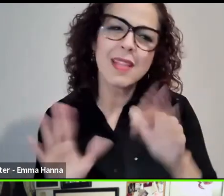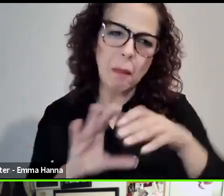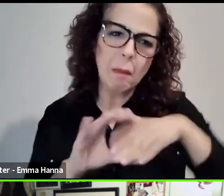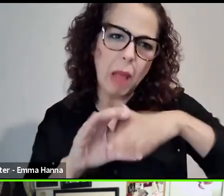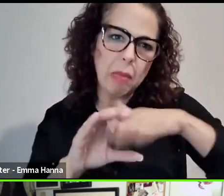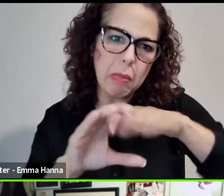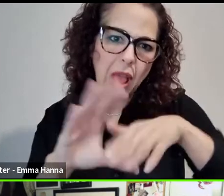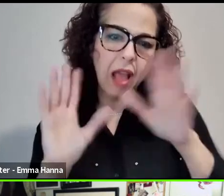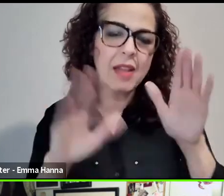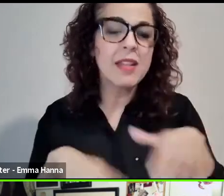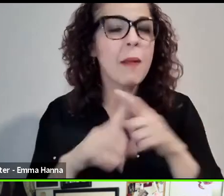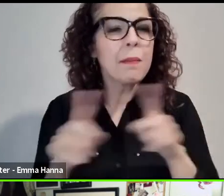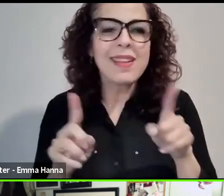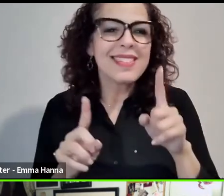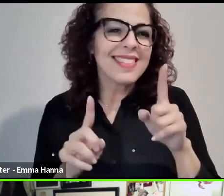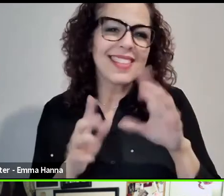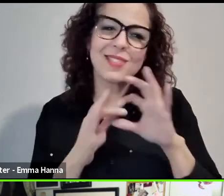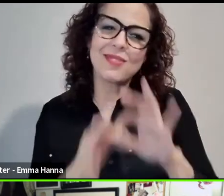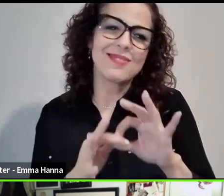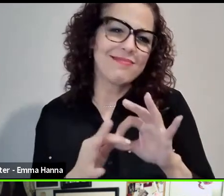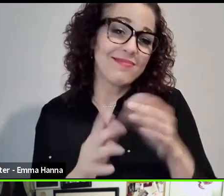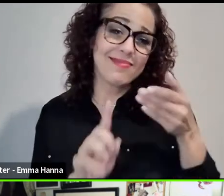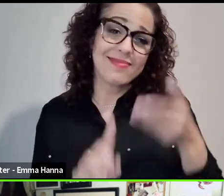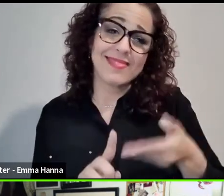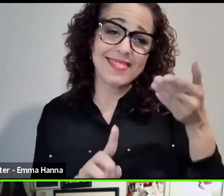it kind of goes with the territory. And